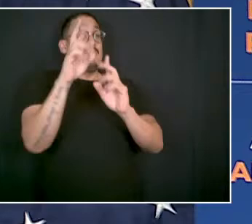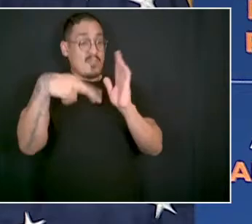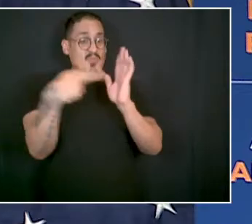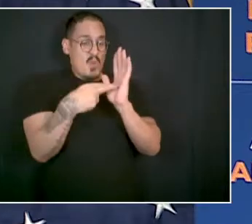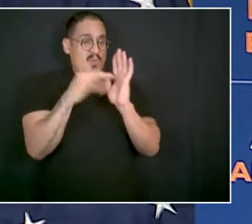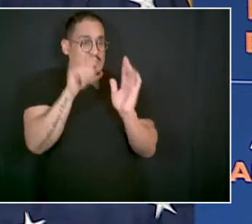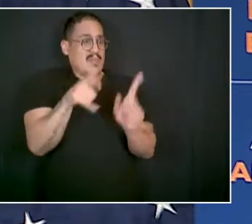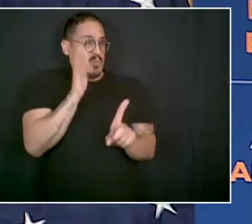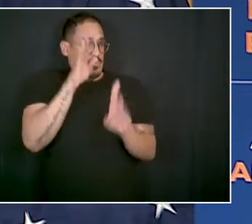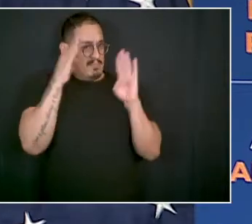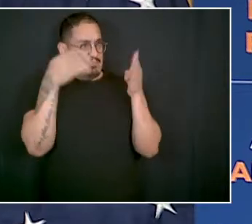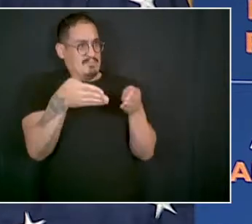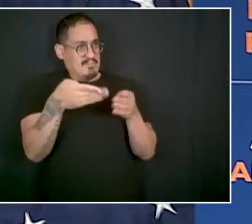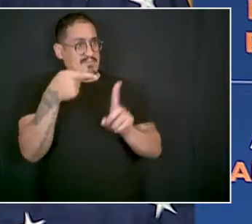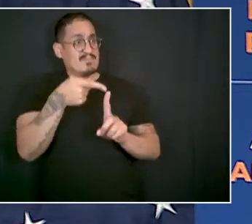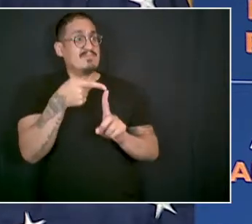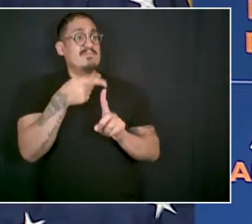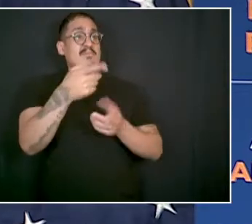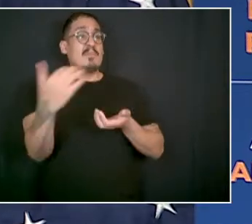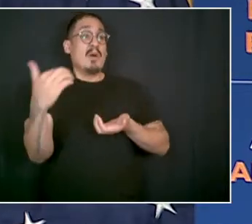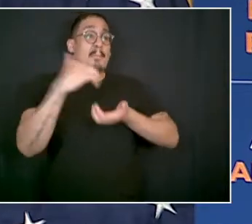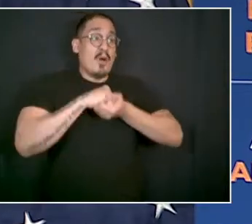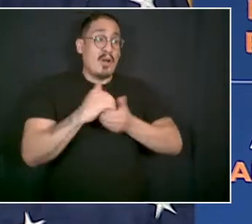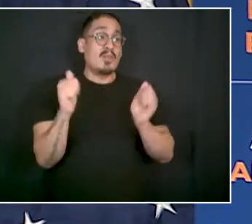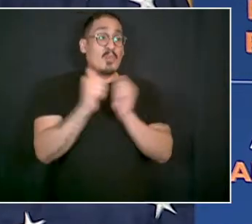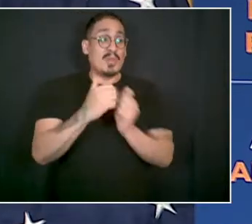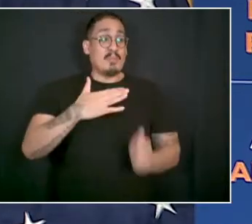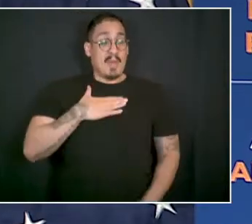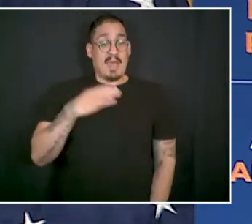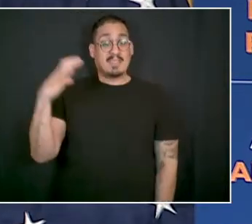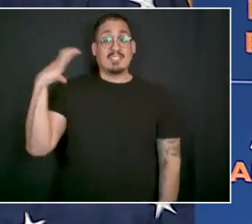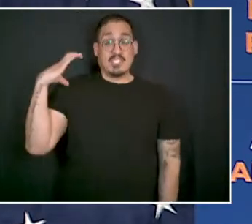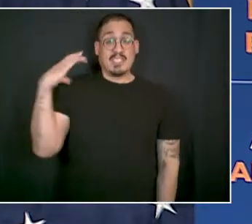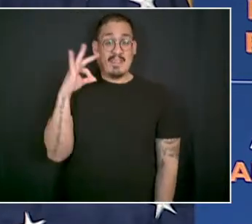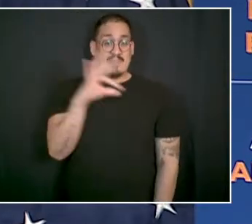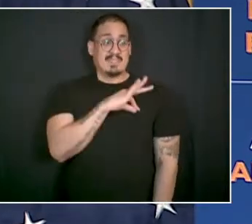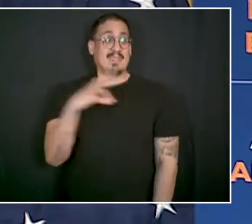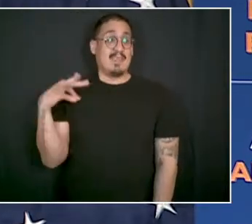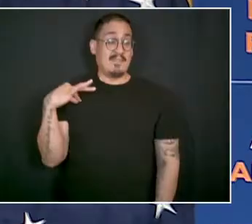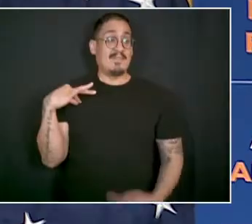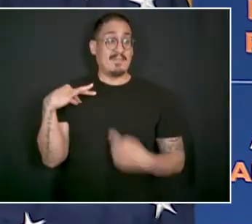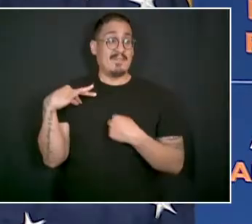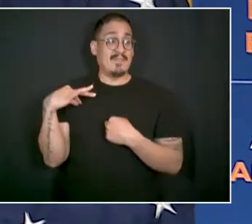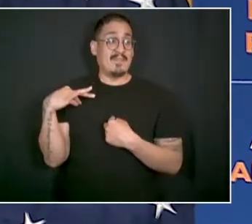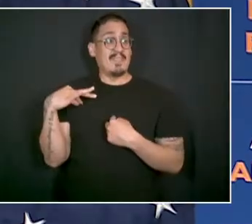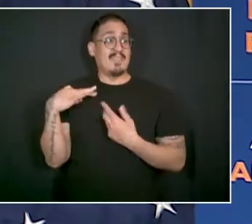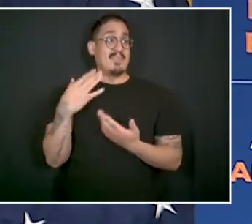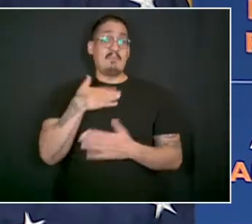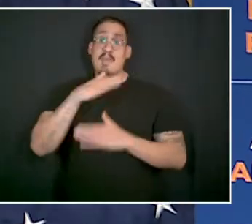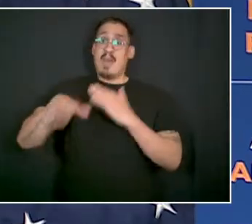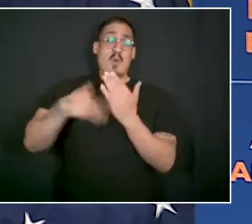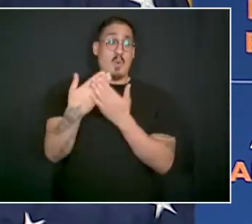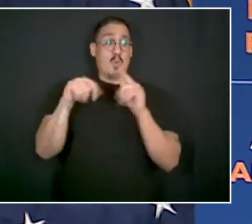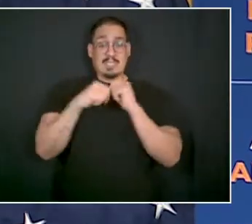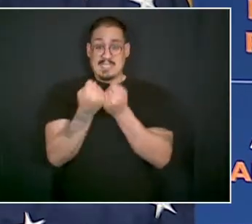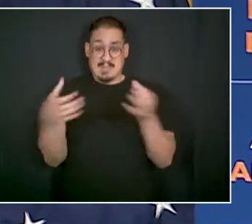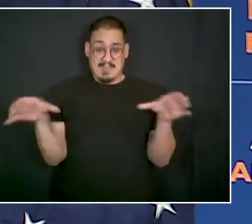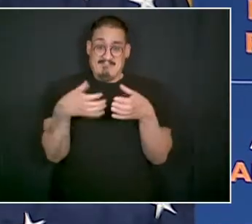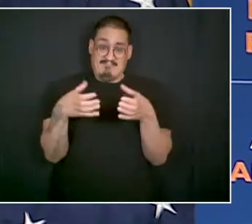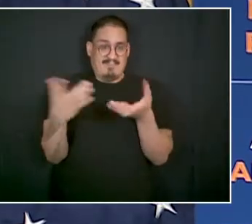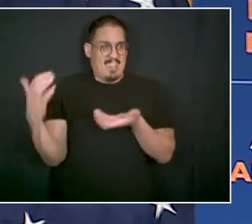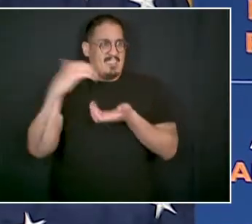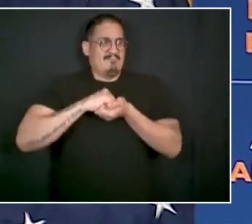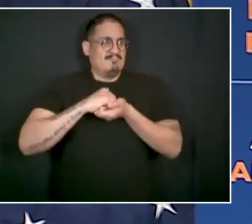and my entire team. And so we're not going to zero in on just why can't he do this one aspect of it. This